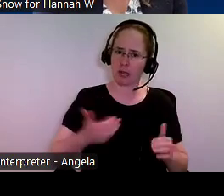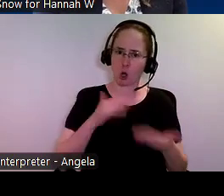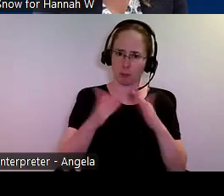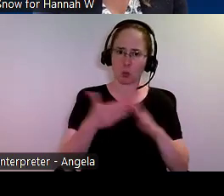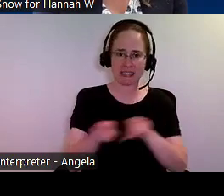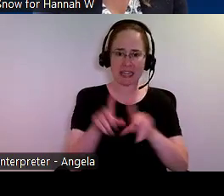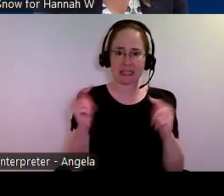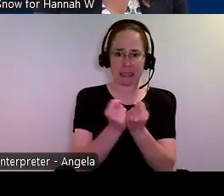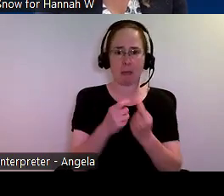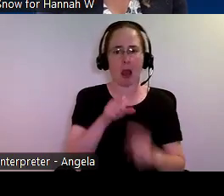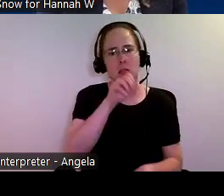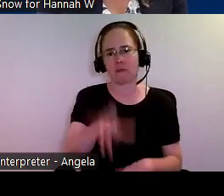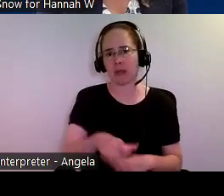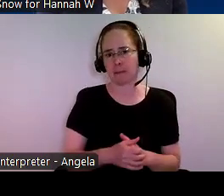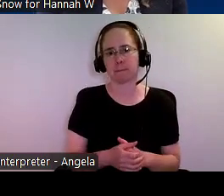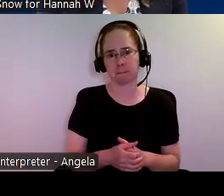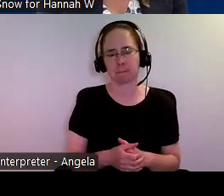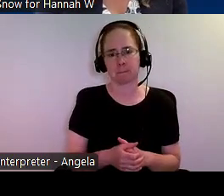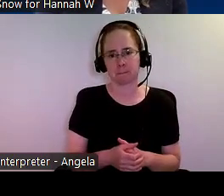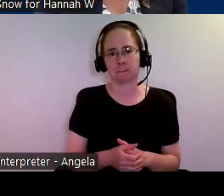team. And I love that.